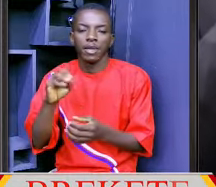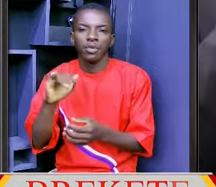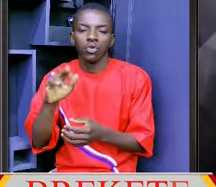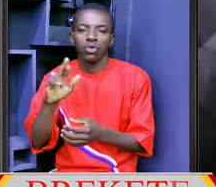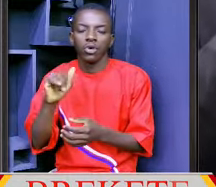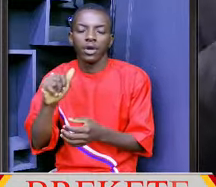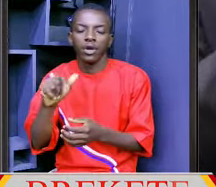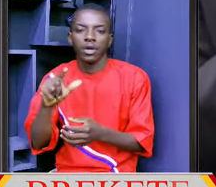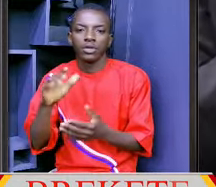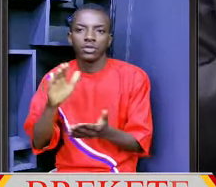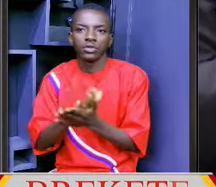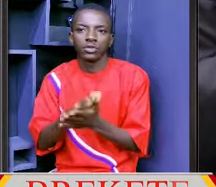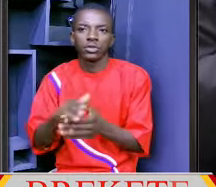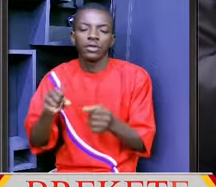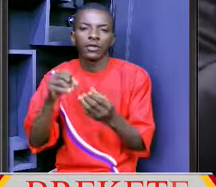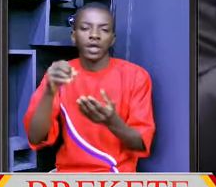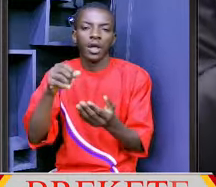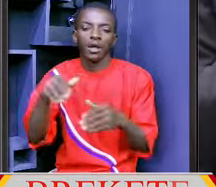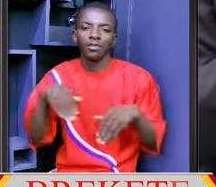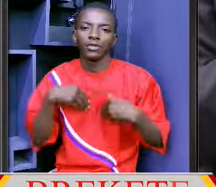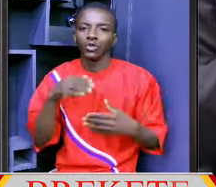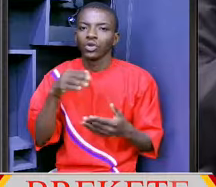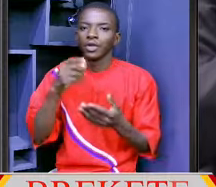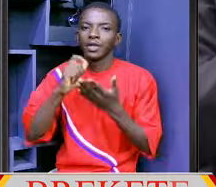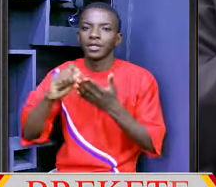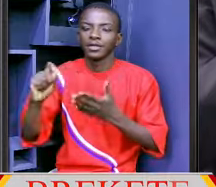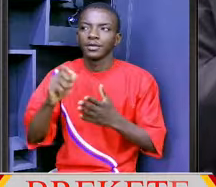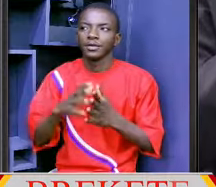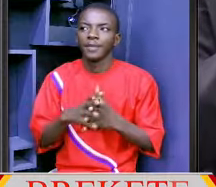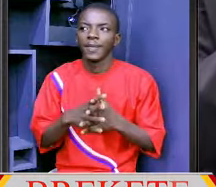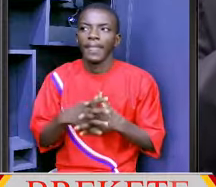her admission letter. Oh. Stand by the principal.